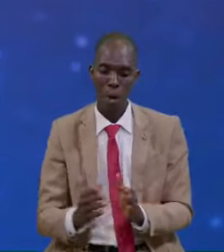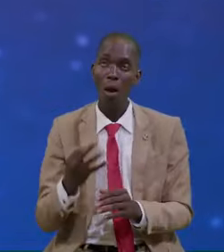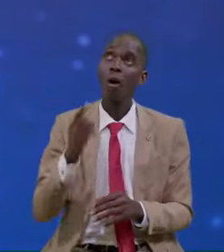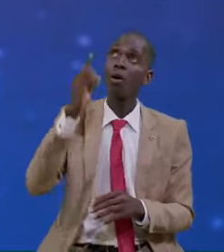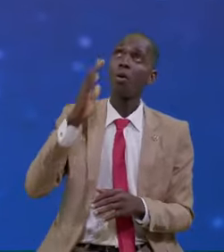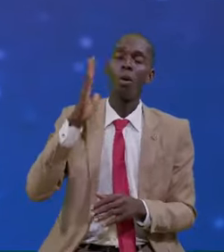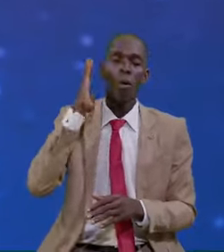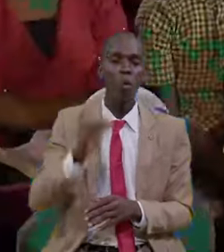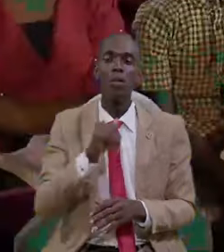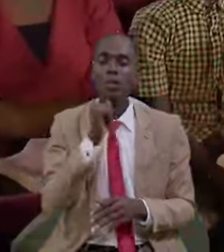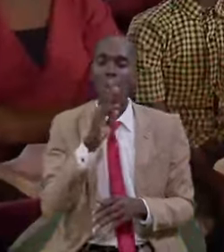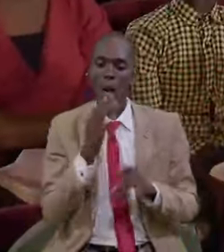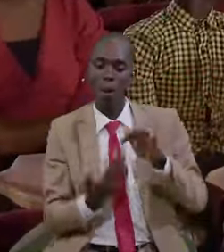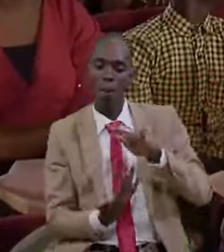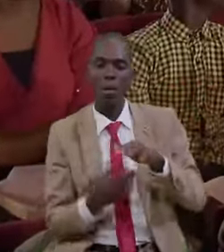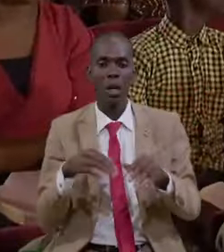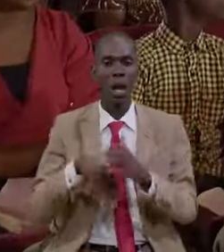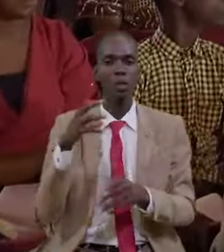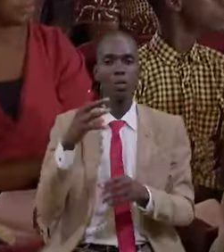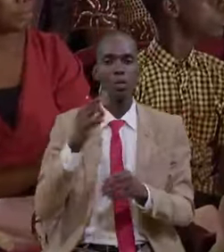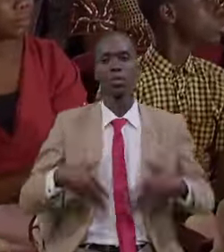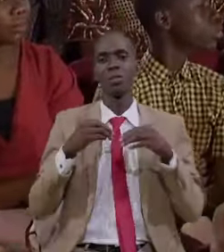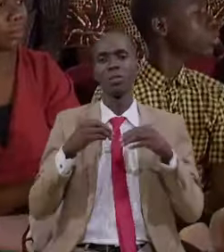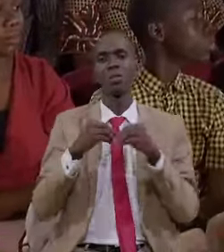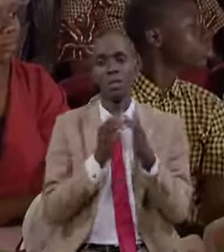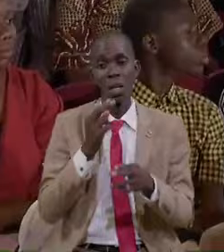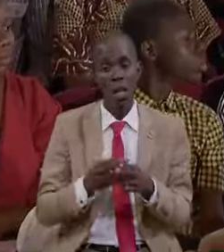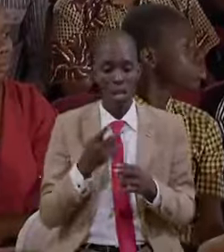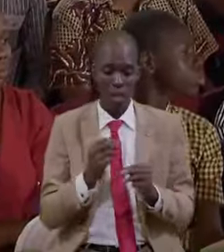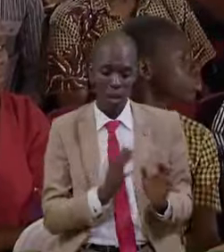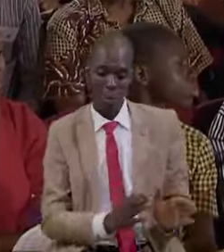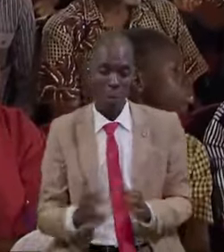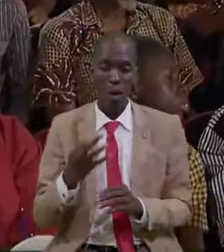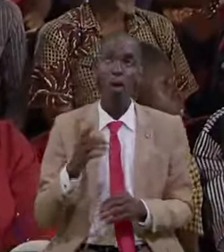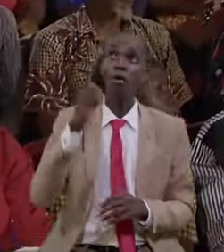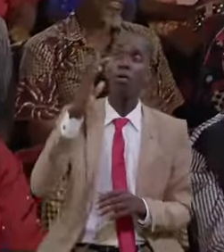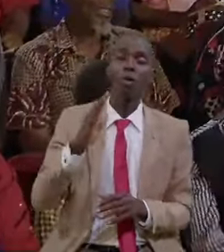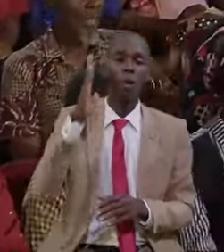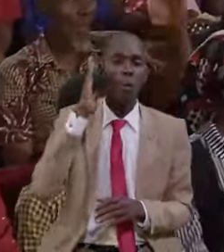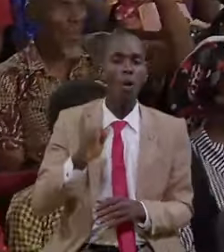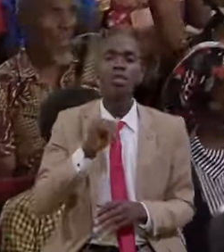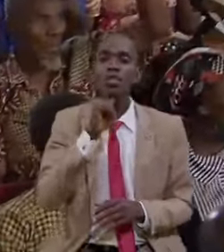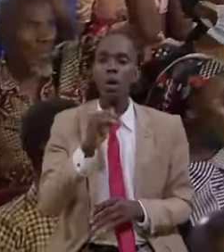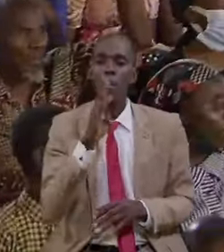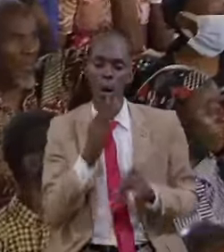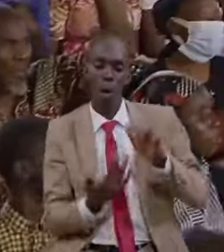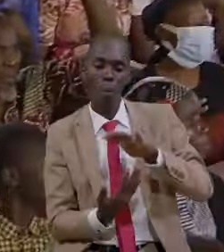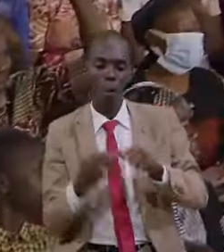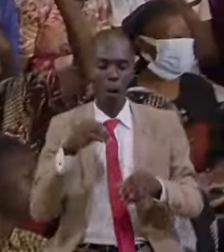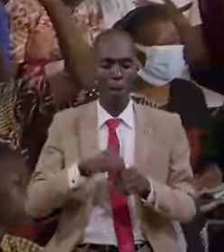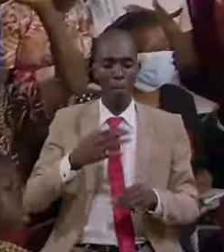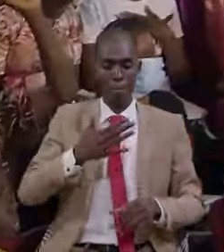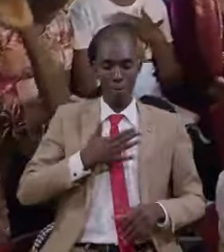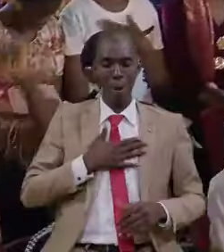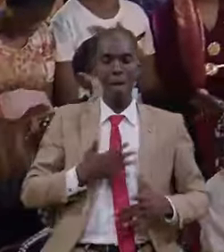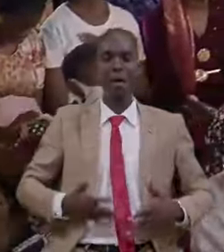burnt up in your life. The plan of God will not be burnt up in my life. Neither shall